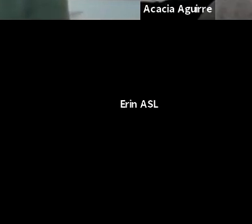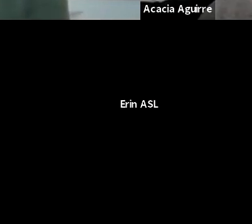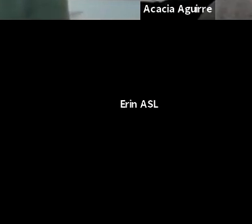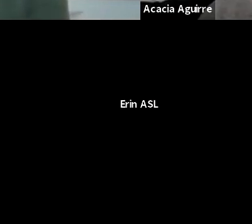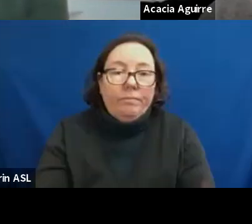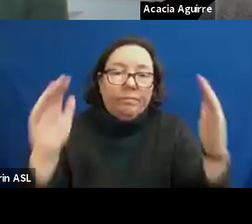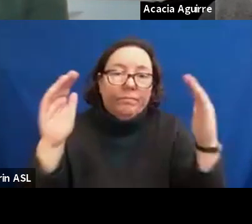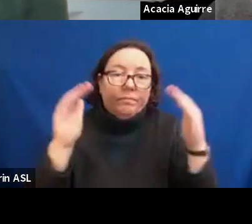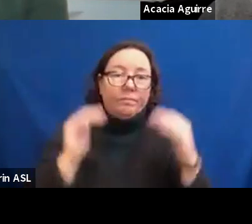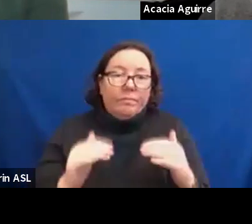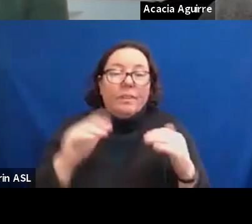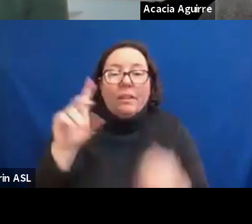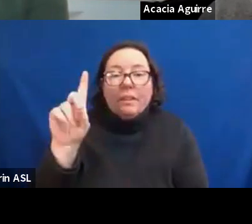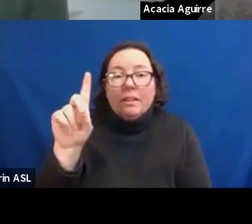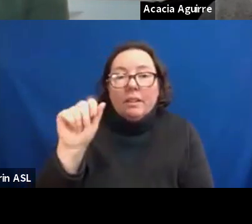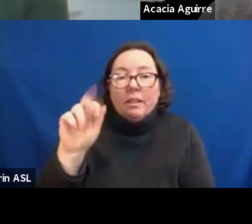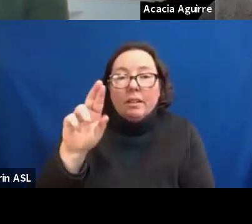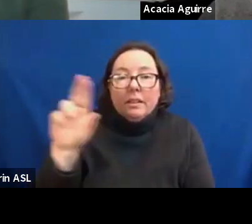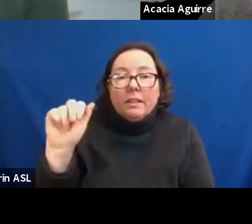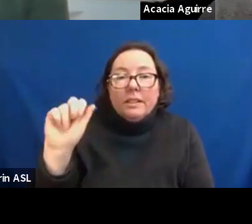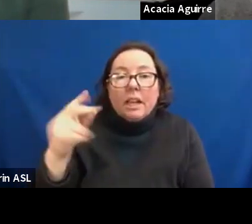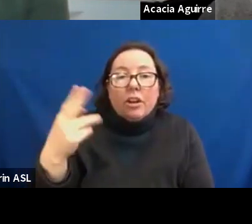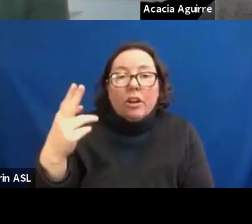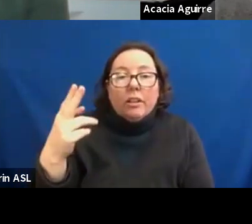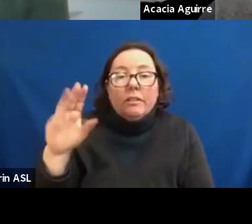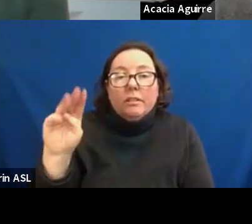Next speaker is Dara Murphy.